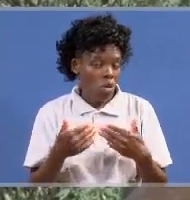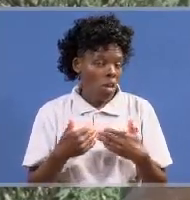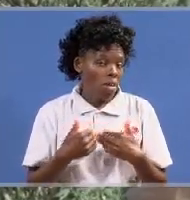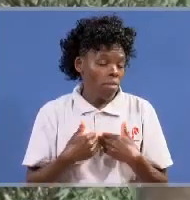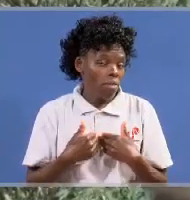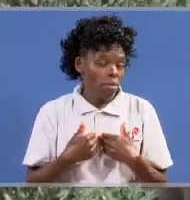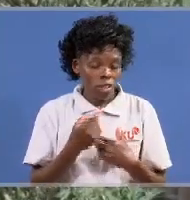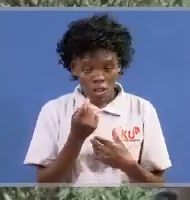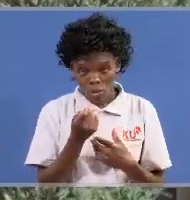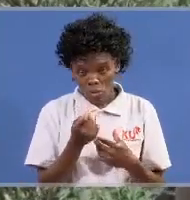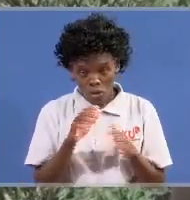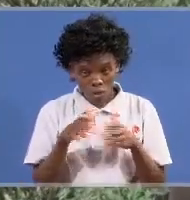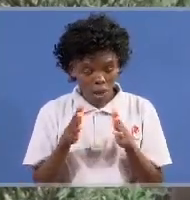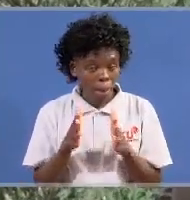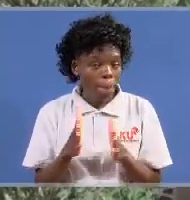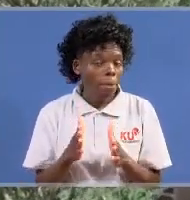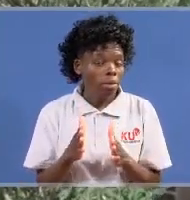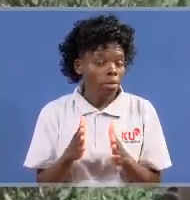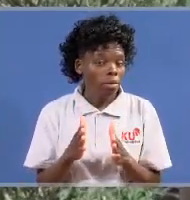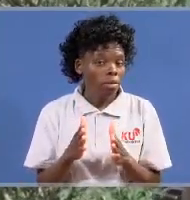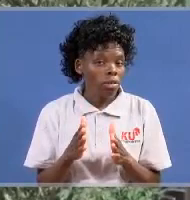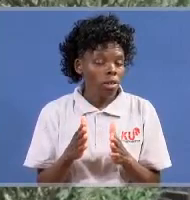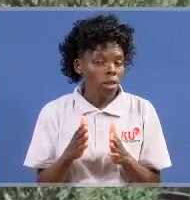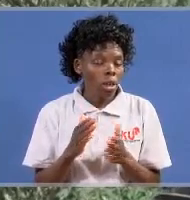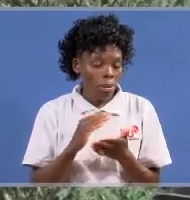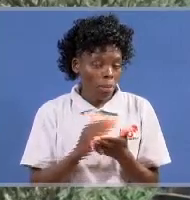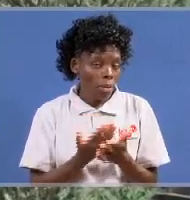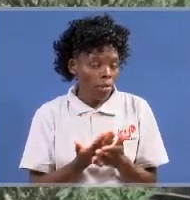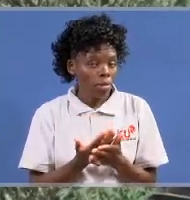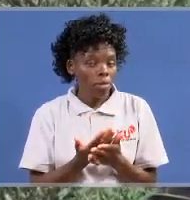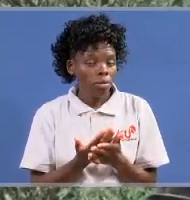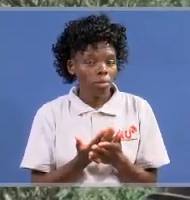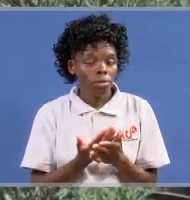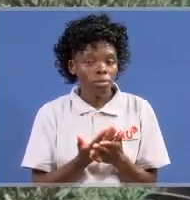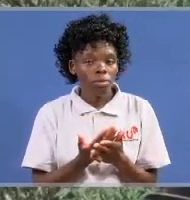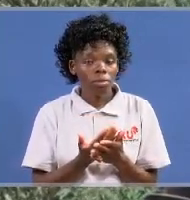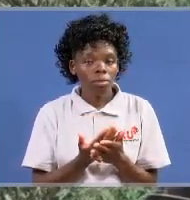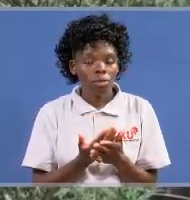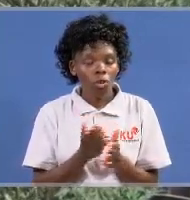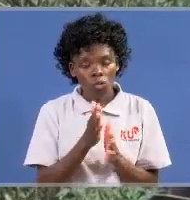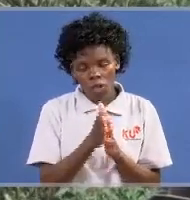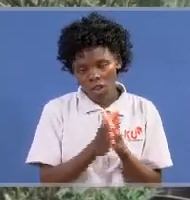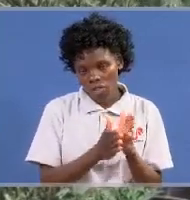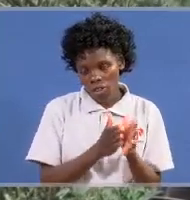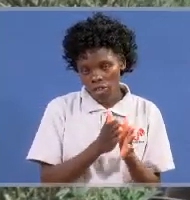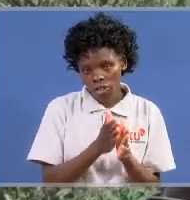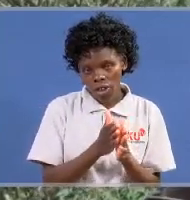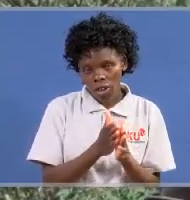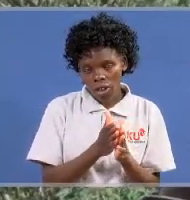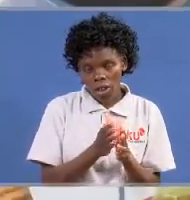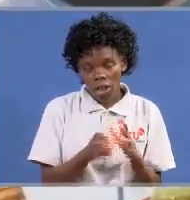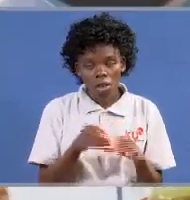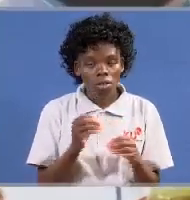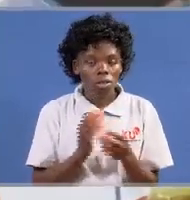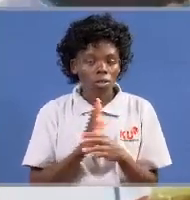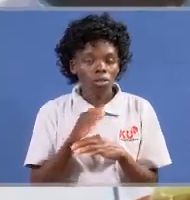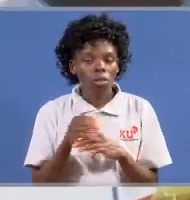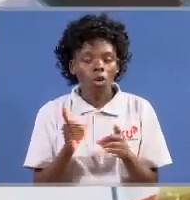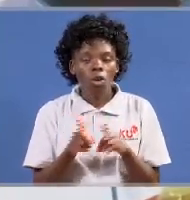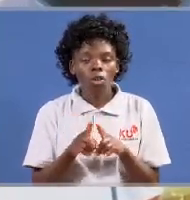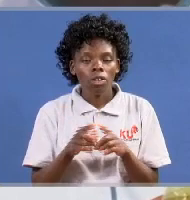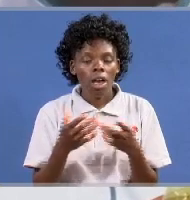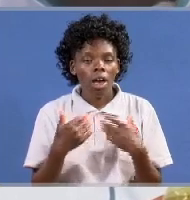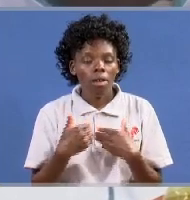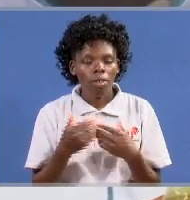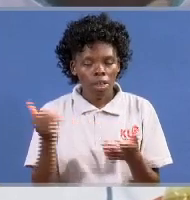the small scale farmers in the upper catchment and even this part of the Naivasha basin as outgrowers. We also have